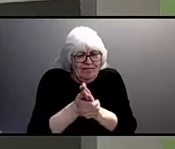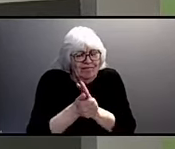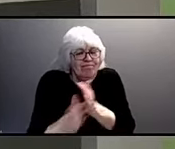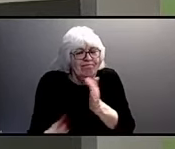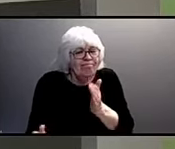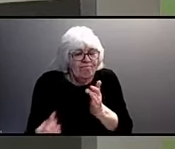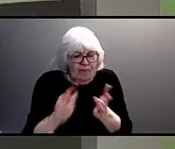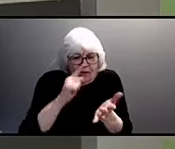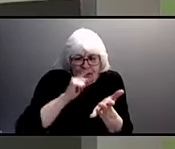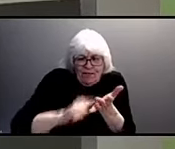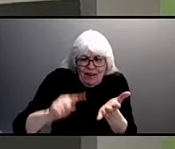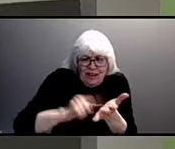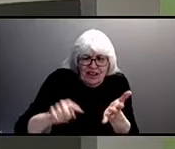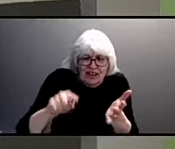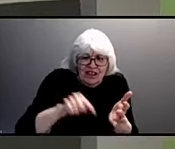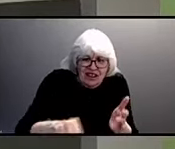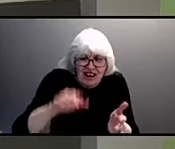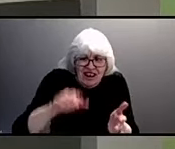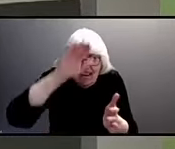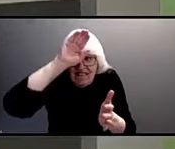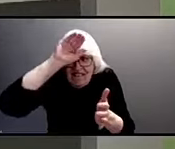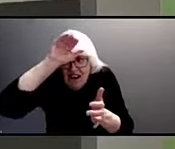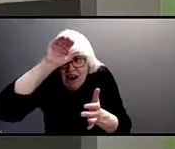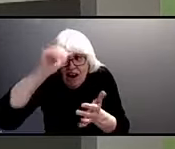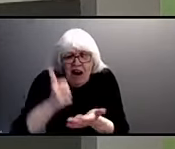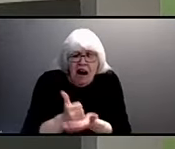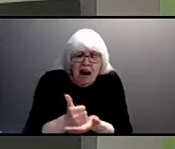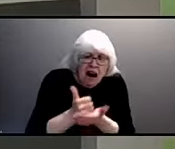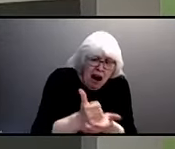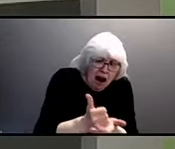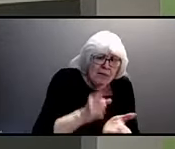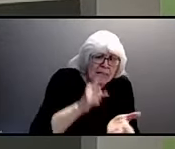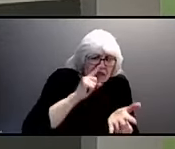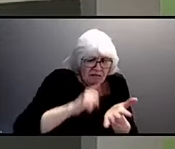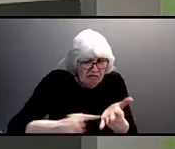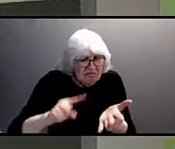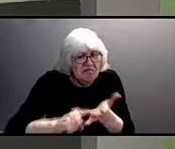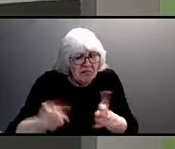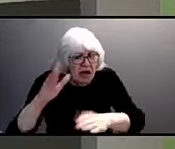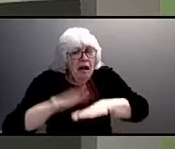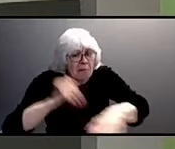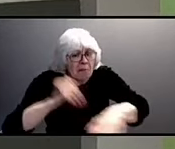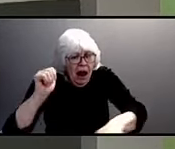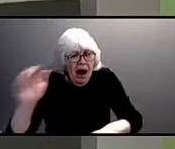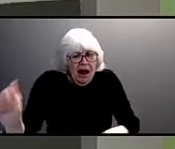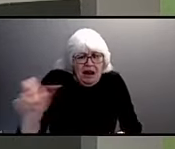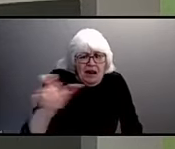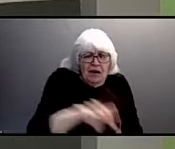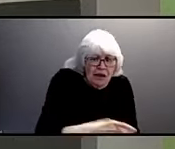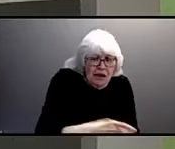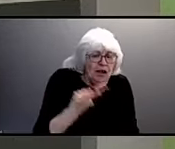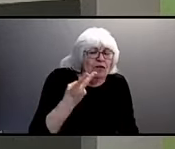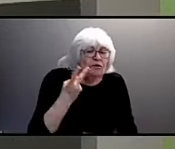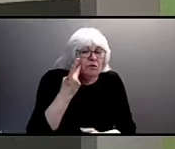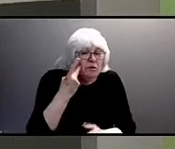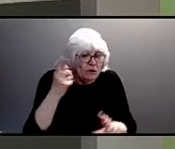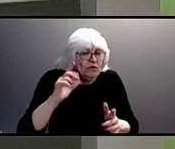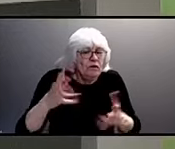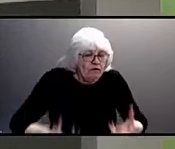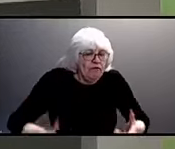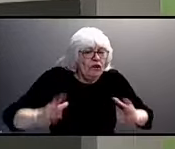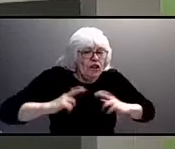assisting with some of those investigations, we did call back two recently retired investigators to assist with that